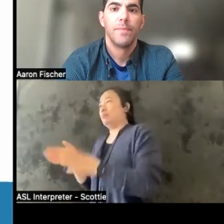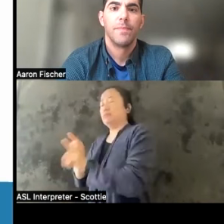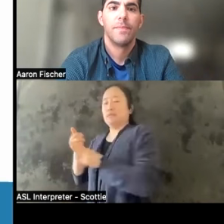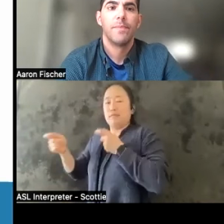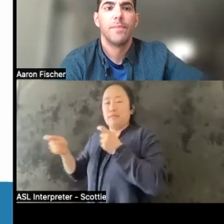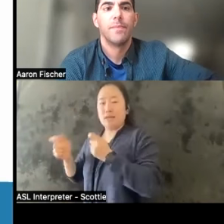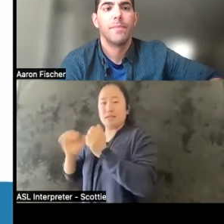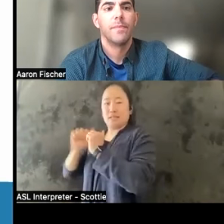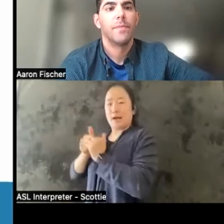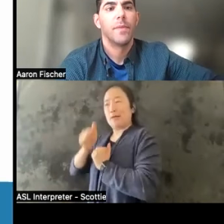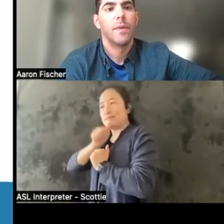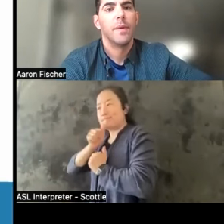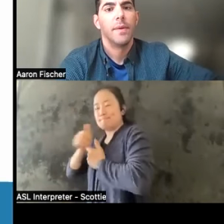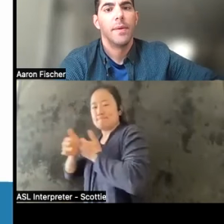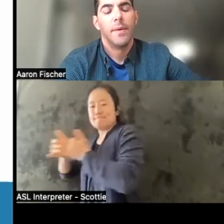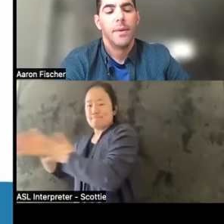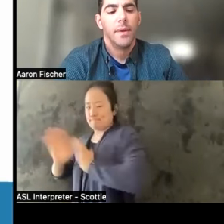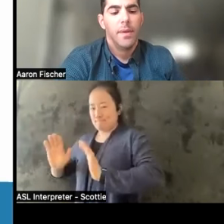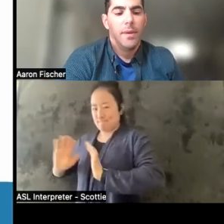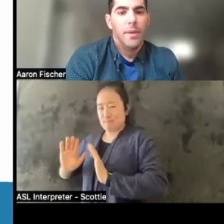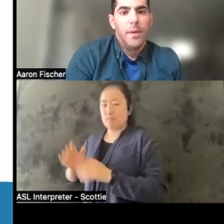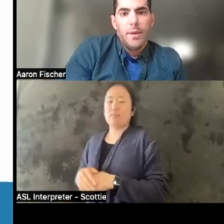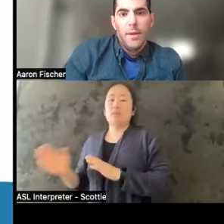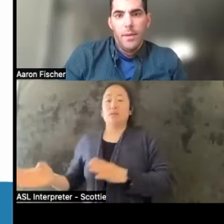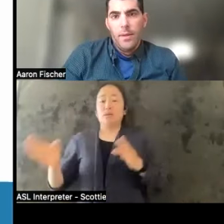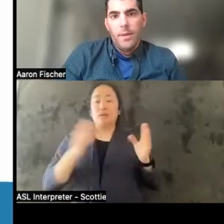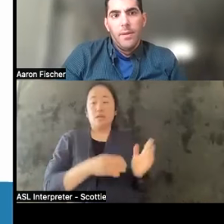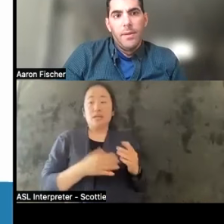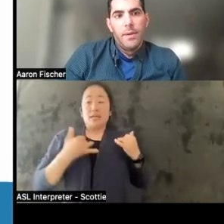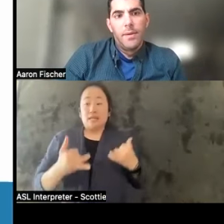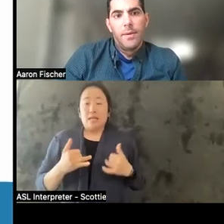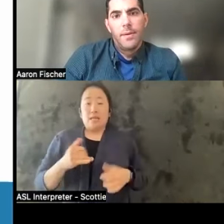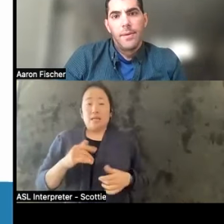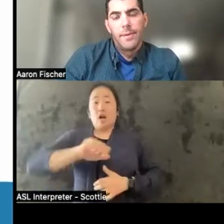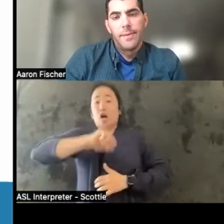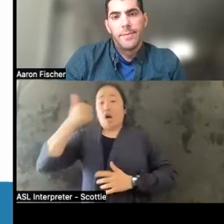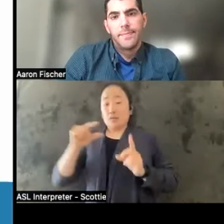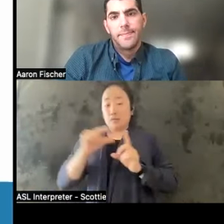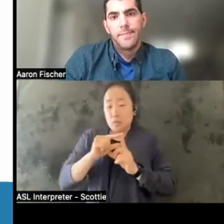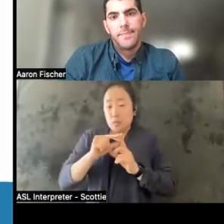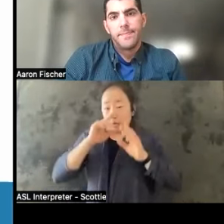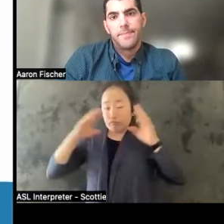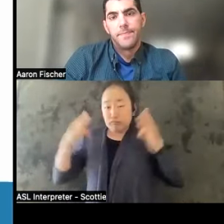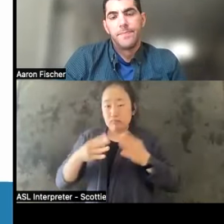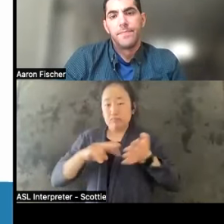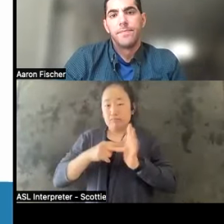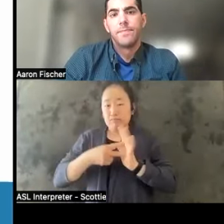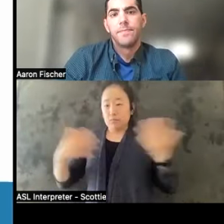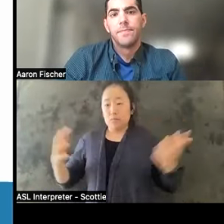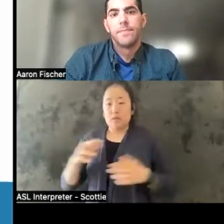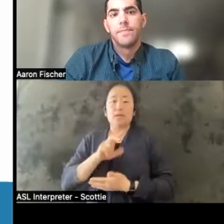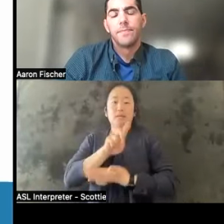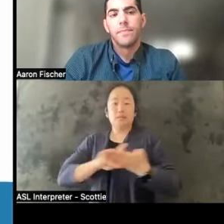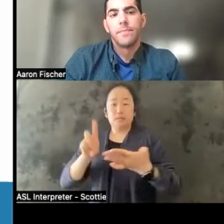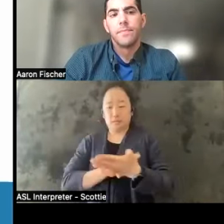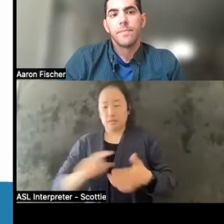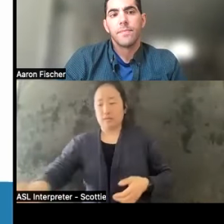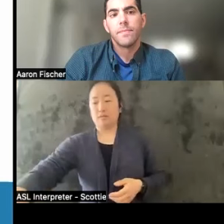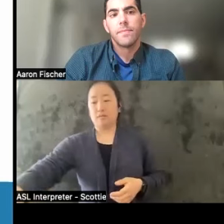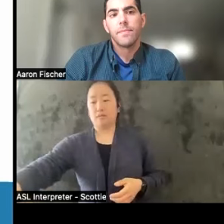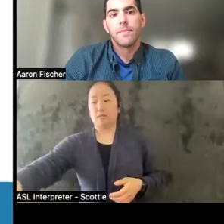So the next term is discrimination. What does that mean? It can be